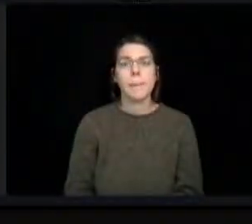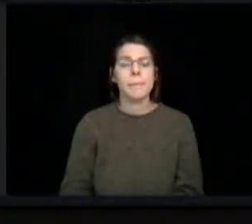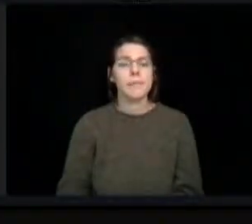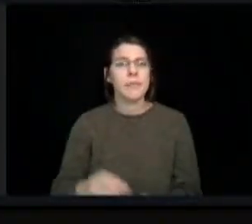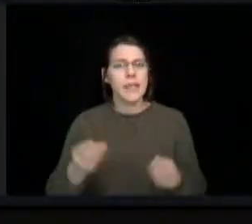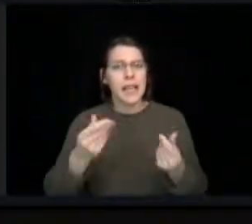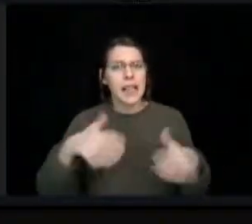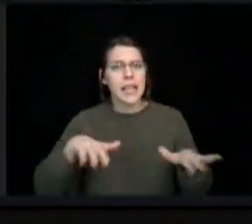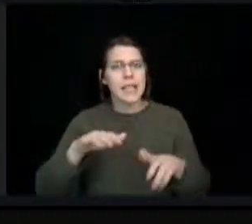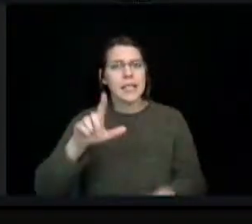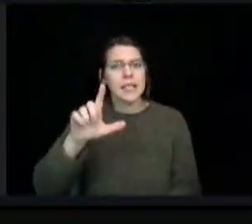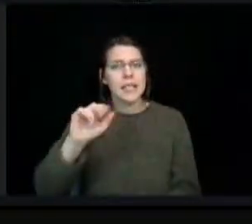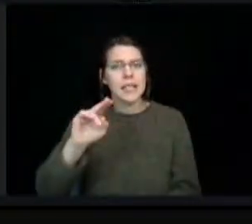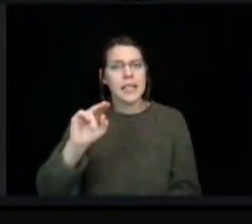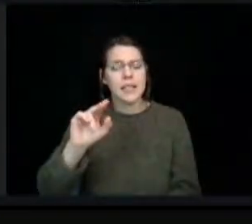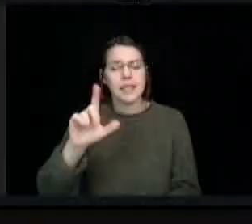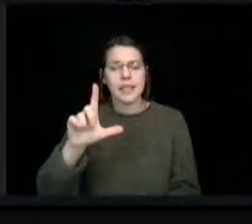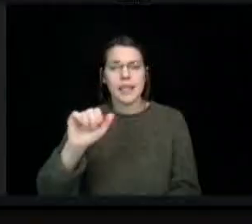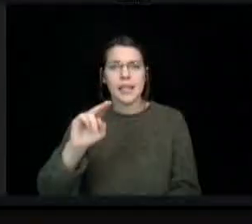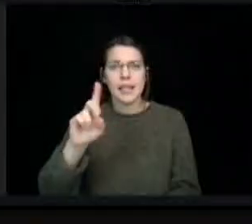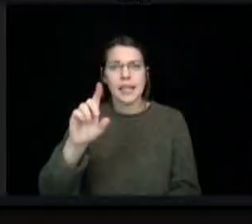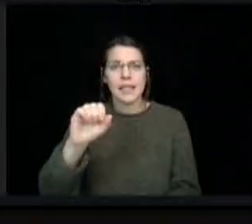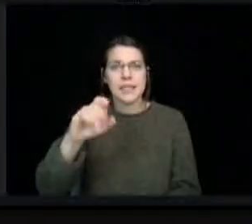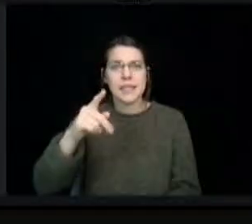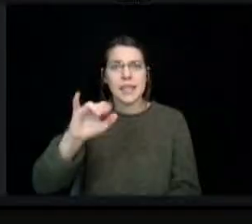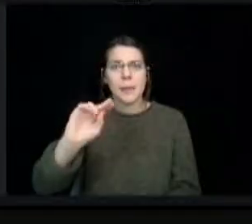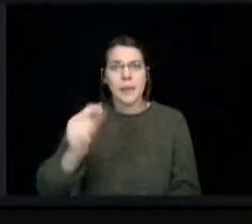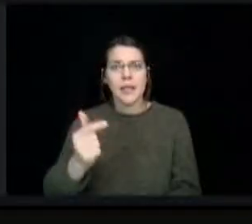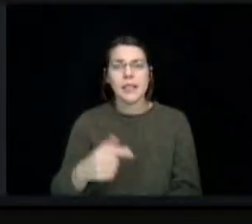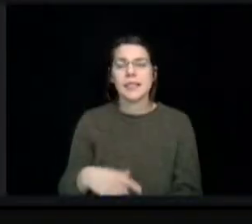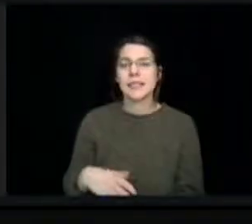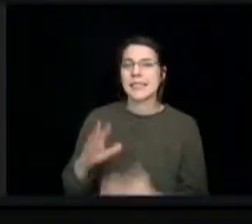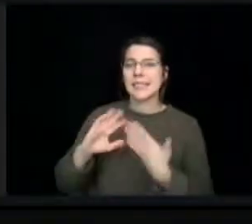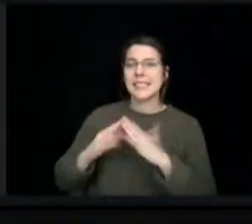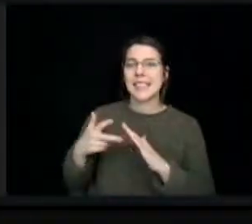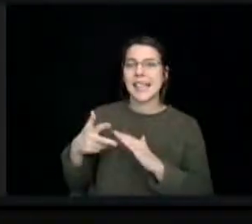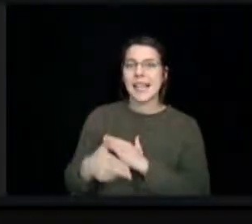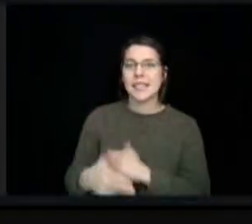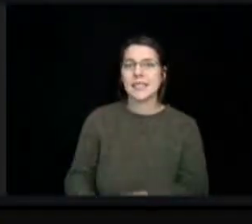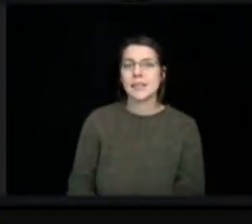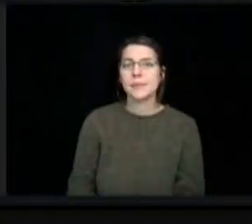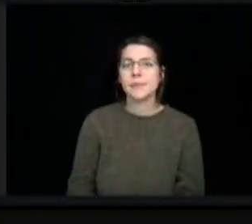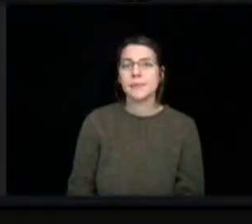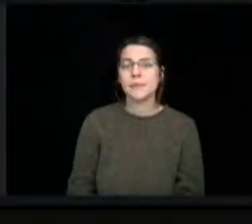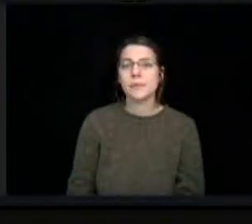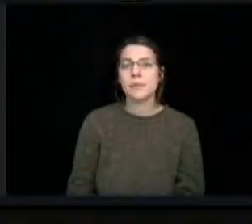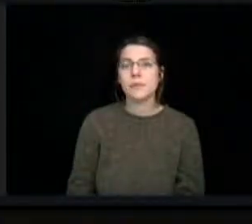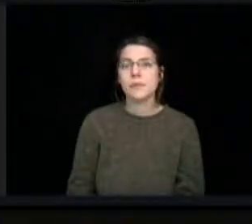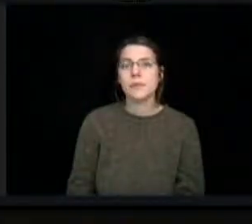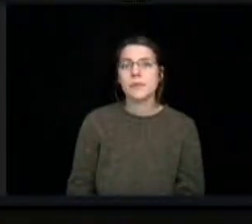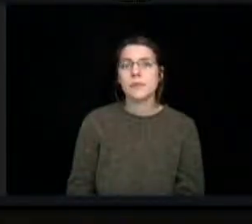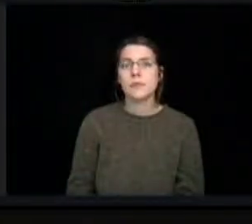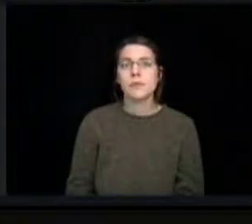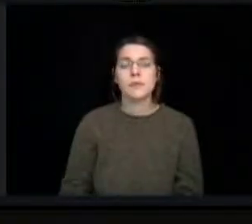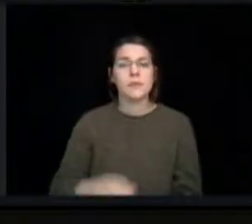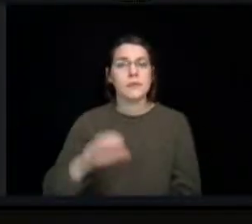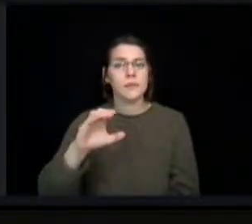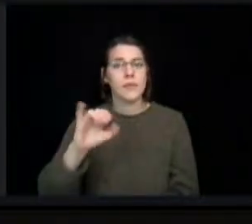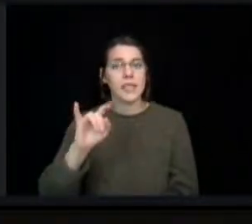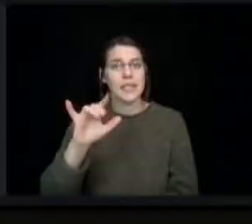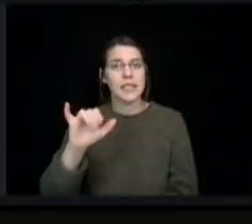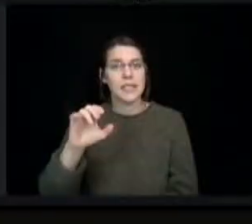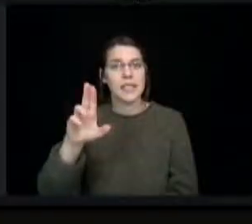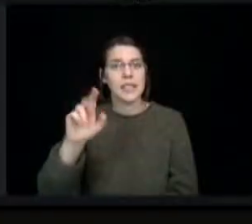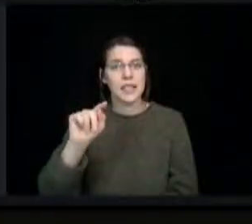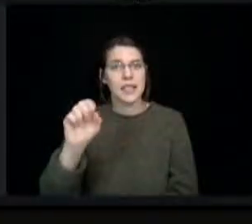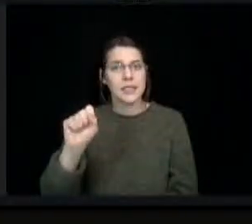that's City cuts. or Okay, that's city cuts.